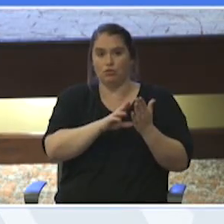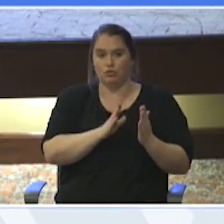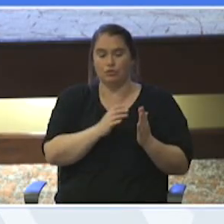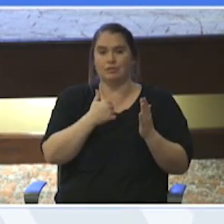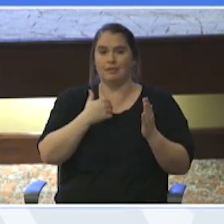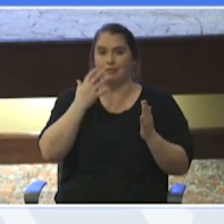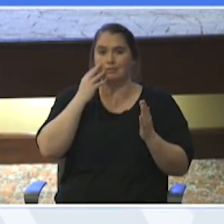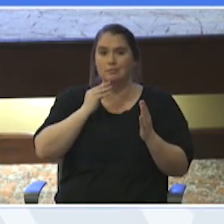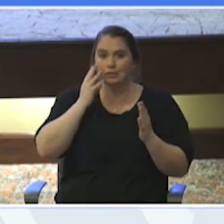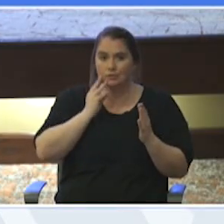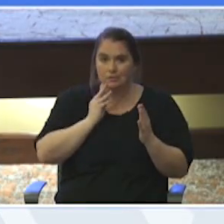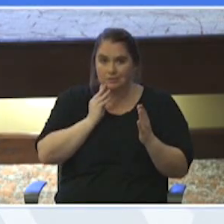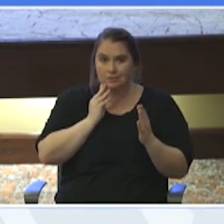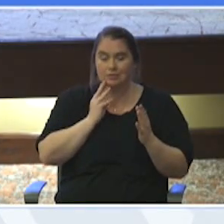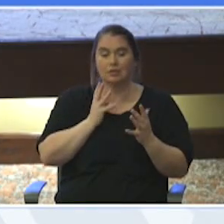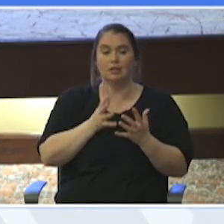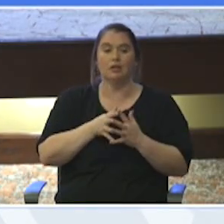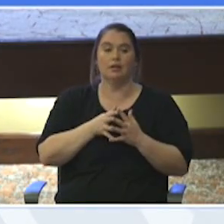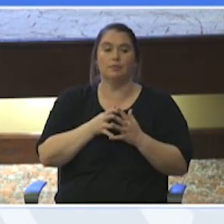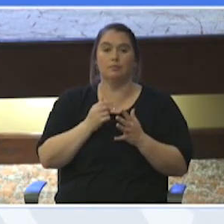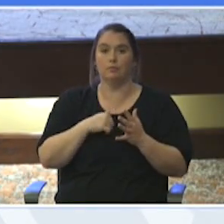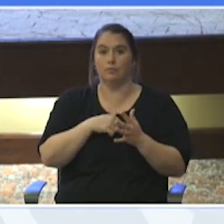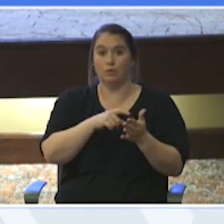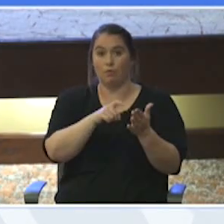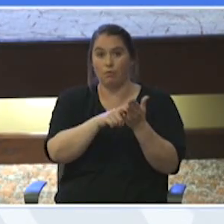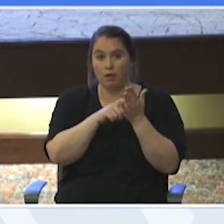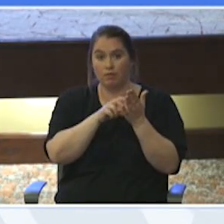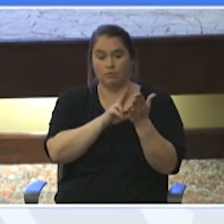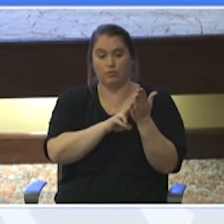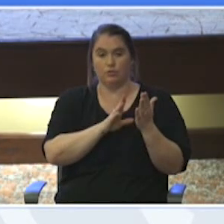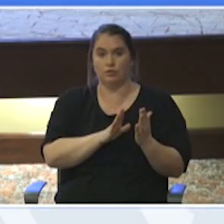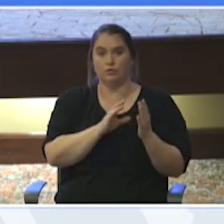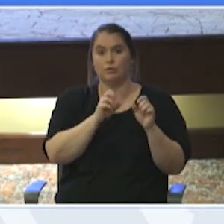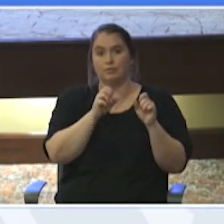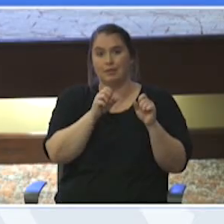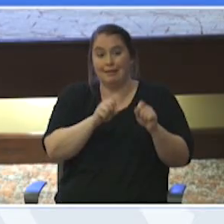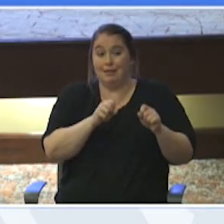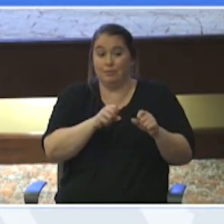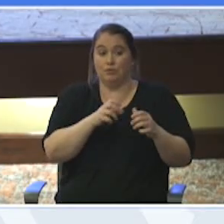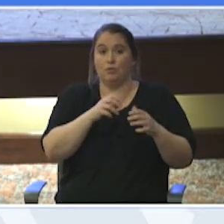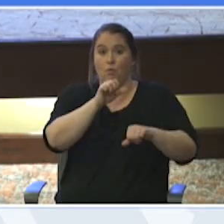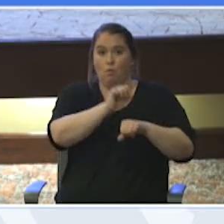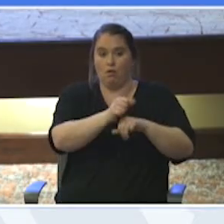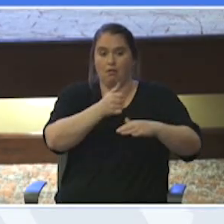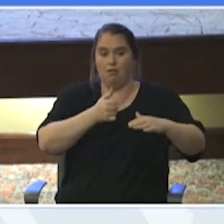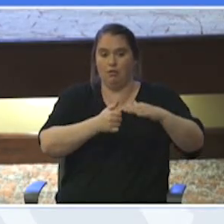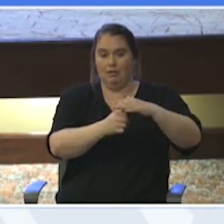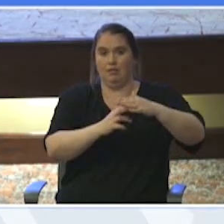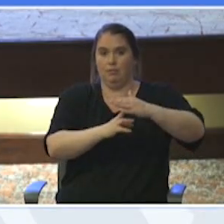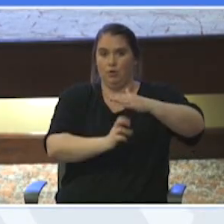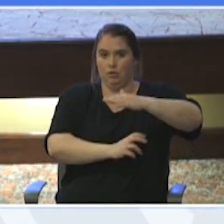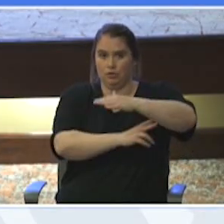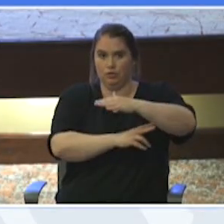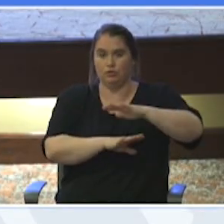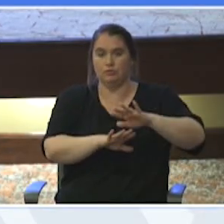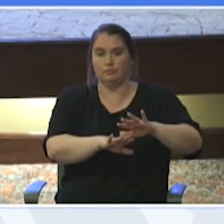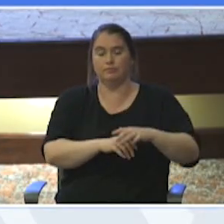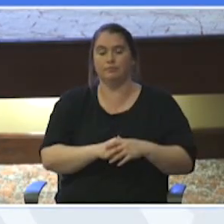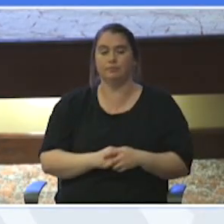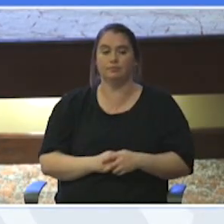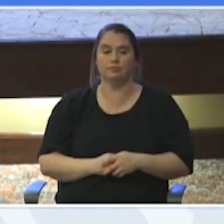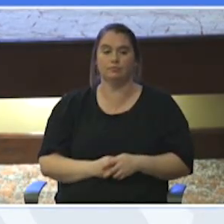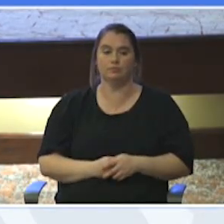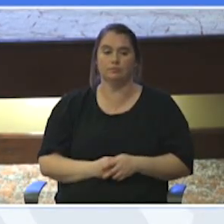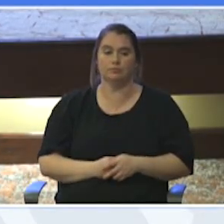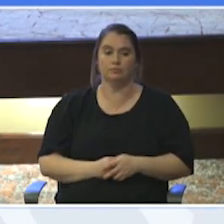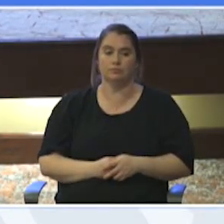river. We required our contractor to be able to work underneath the interstate bridge. We